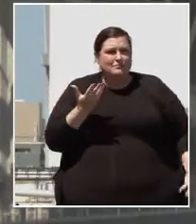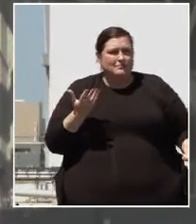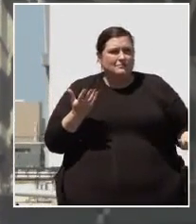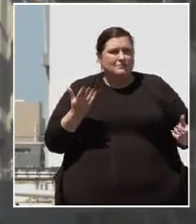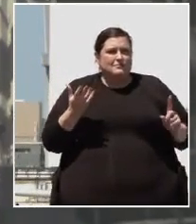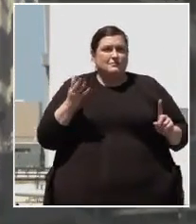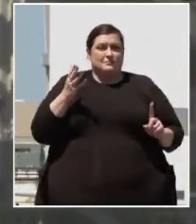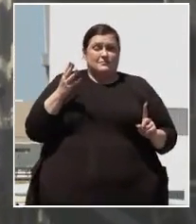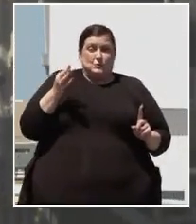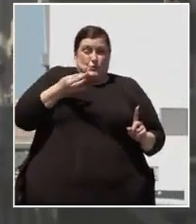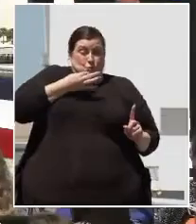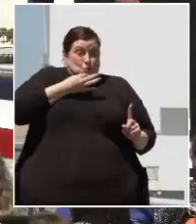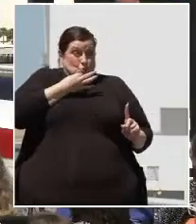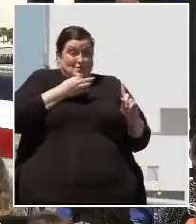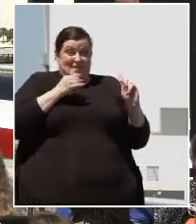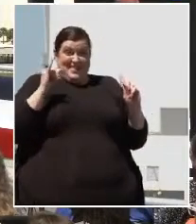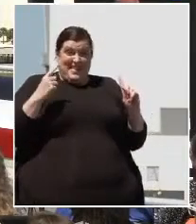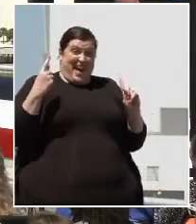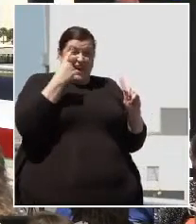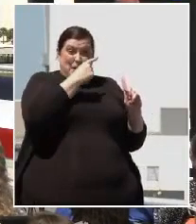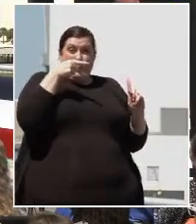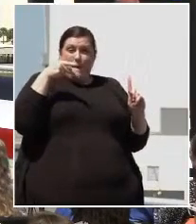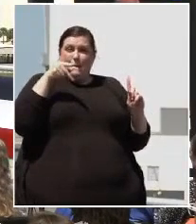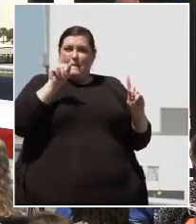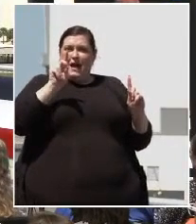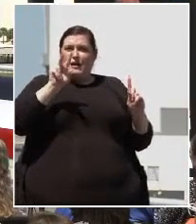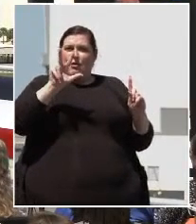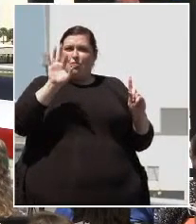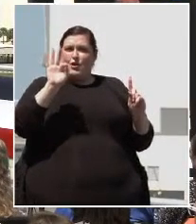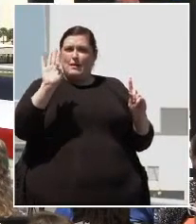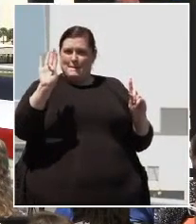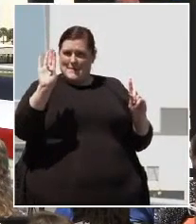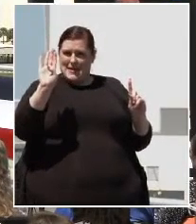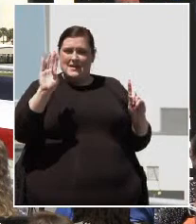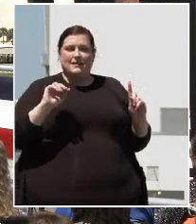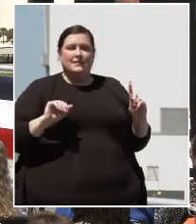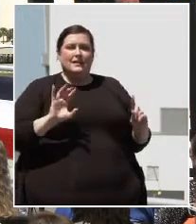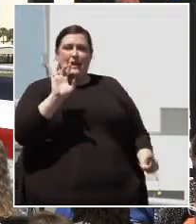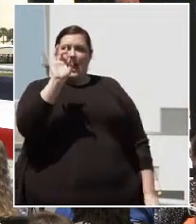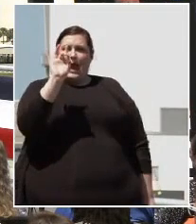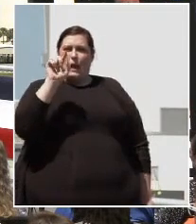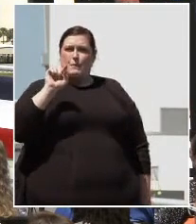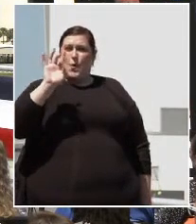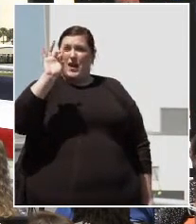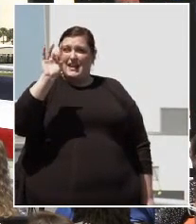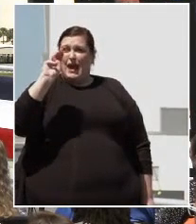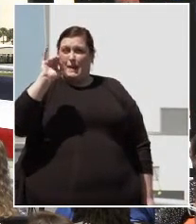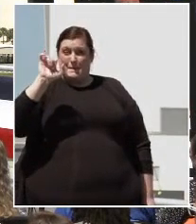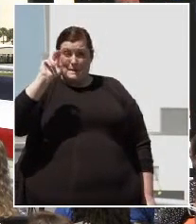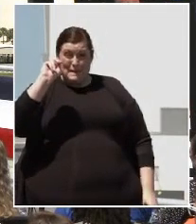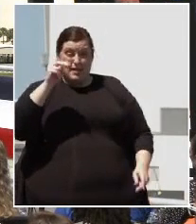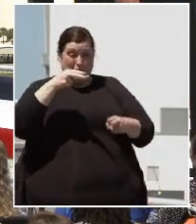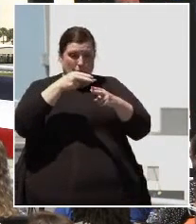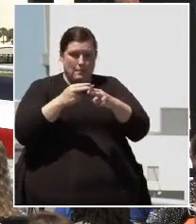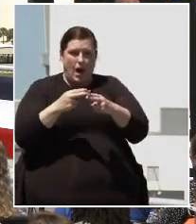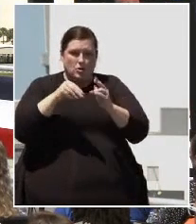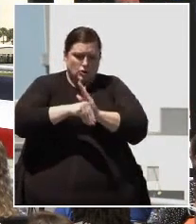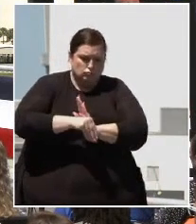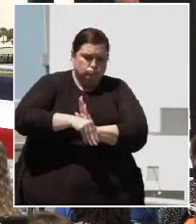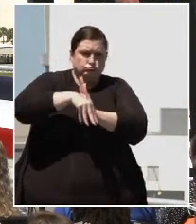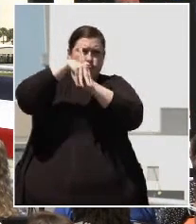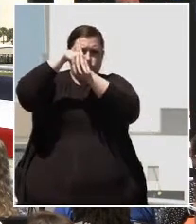from now right out there on pad 39b 8.8 million pounds of thrust will